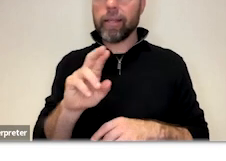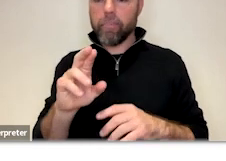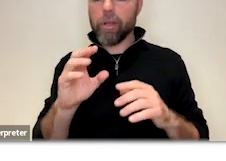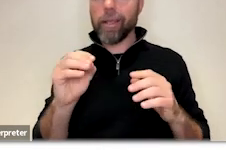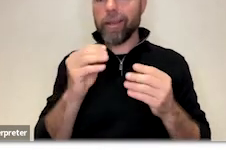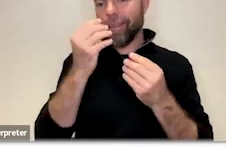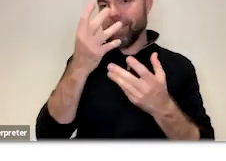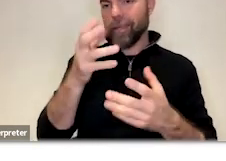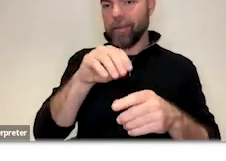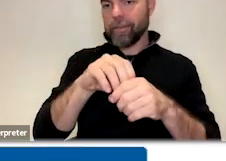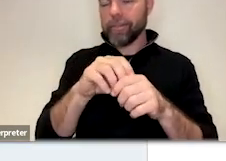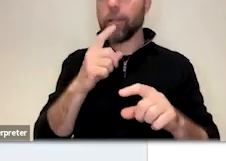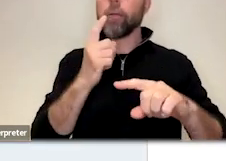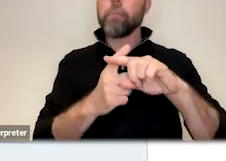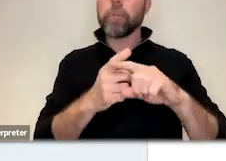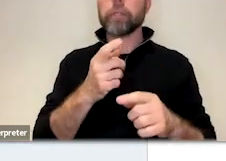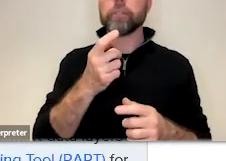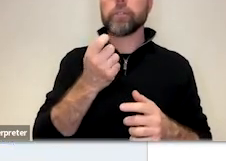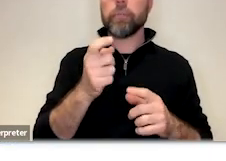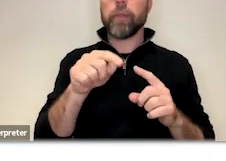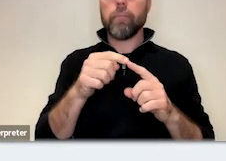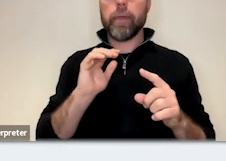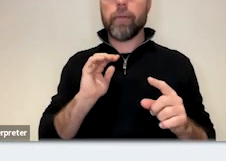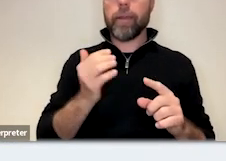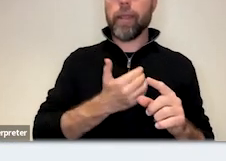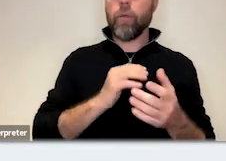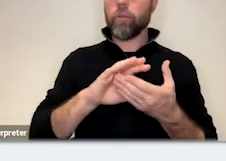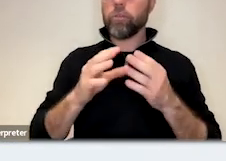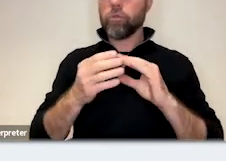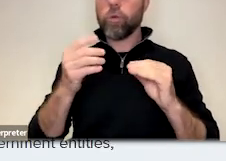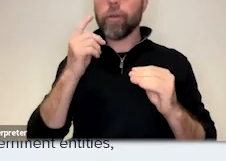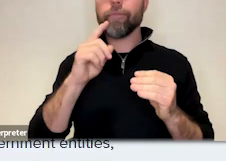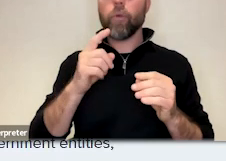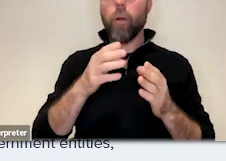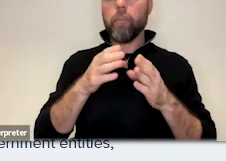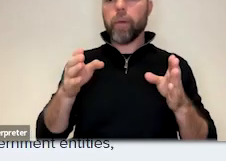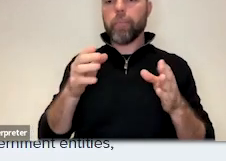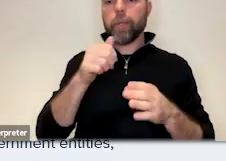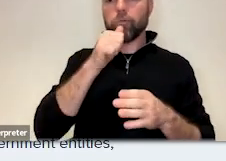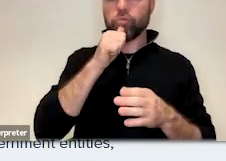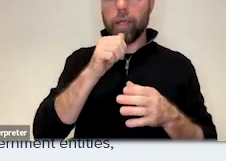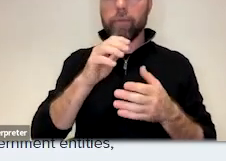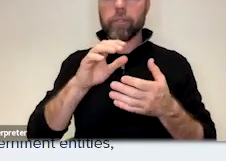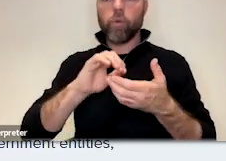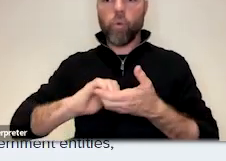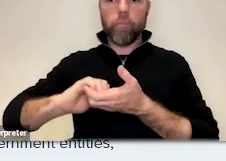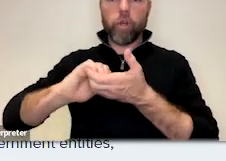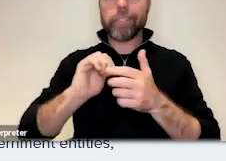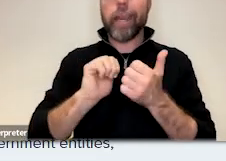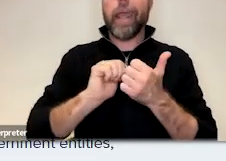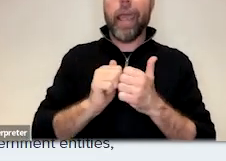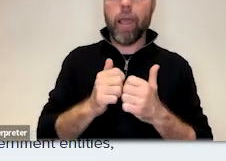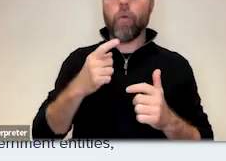therein, as well as a little bit about our story on public-private cooperation and how we sort of came to